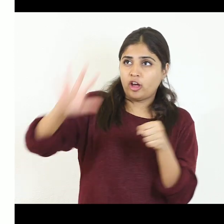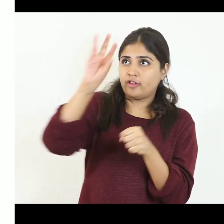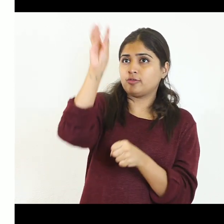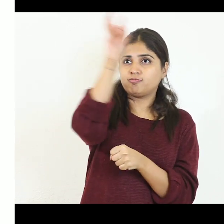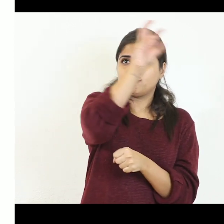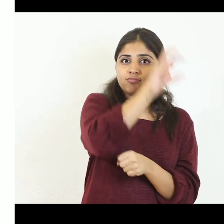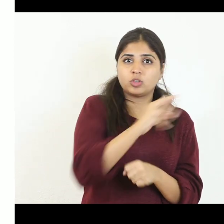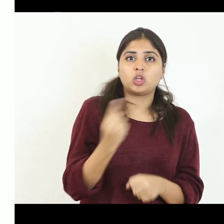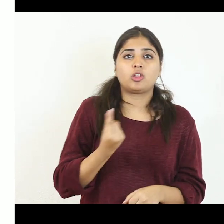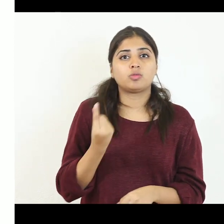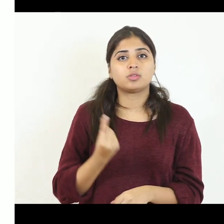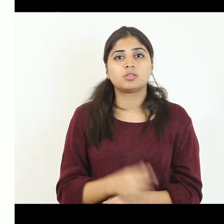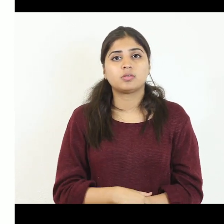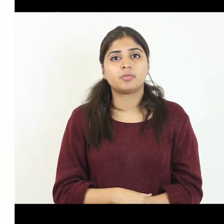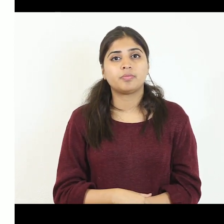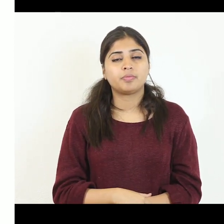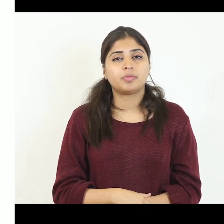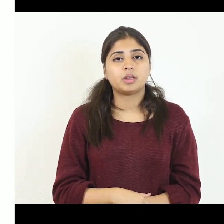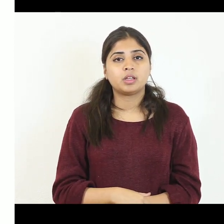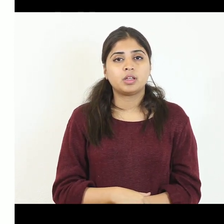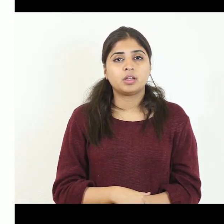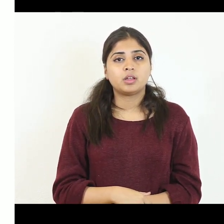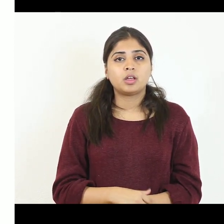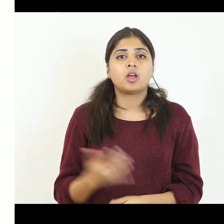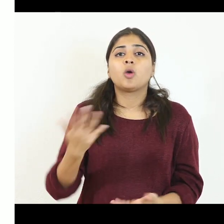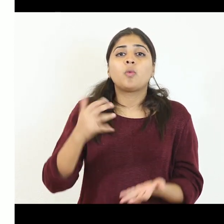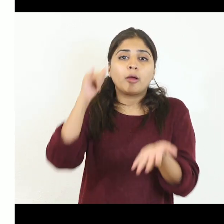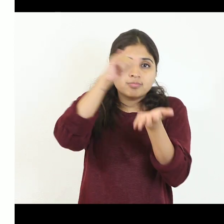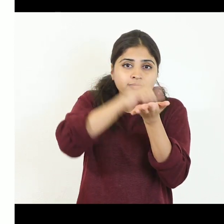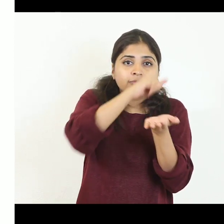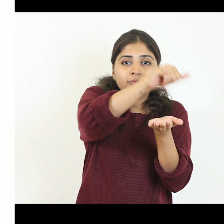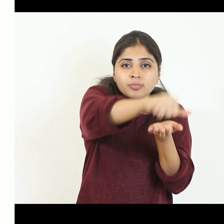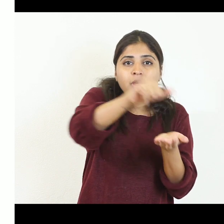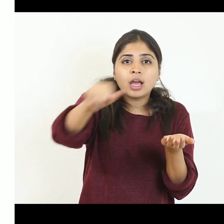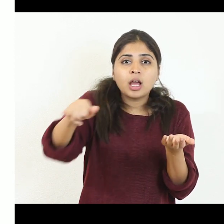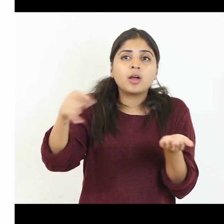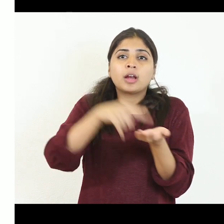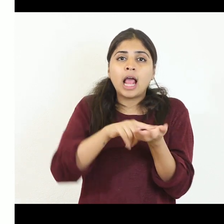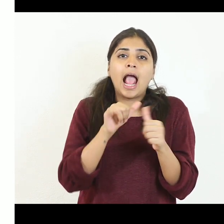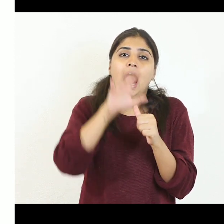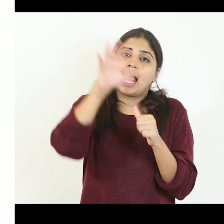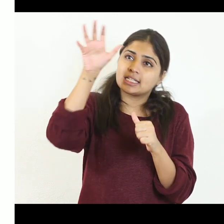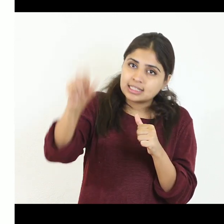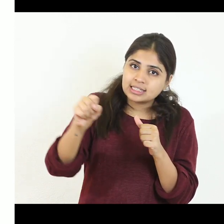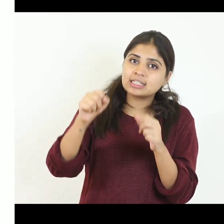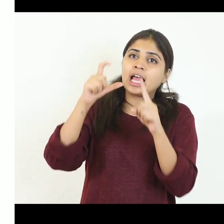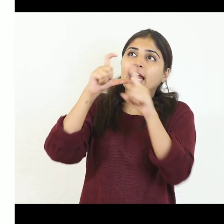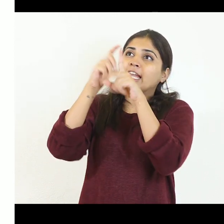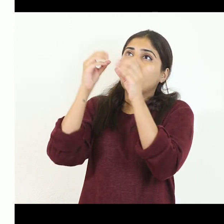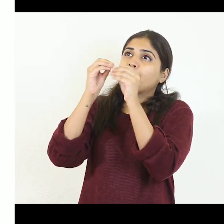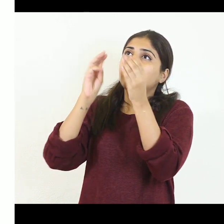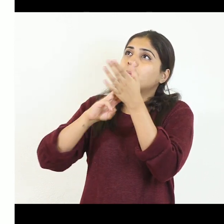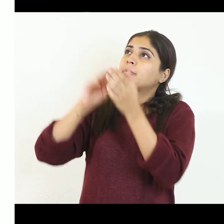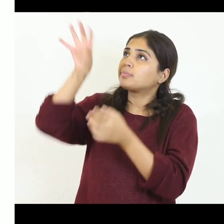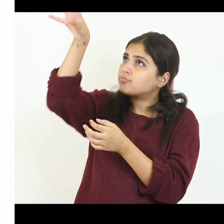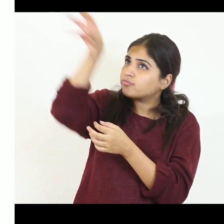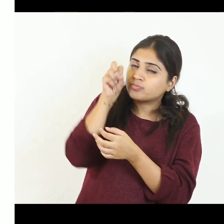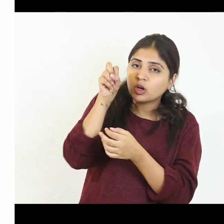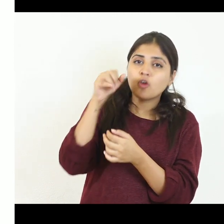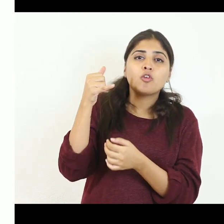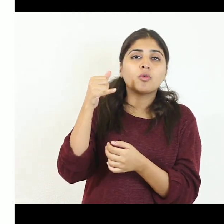world access the central database system through phone lines and other data networks.